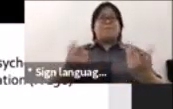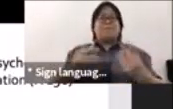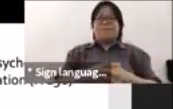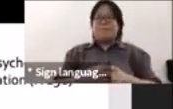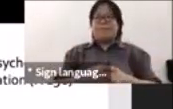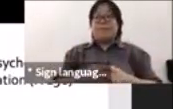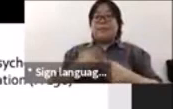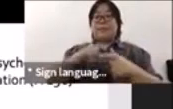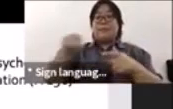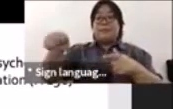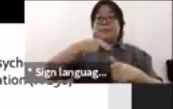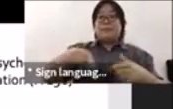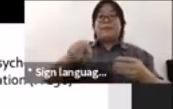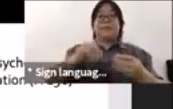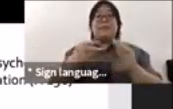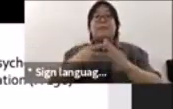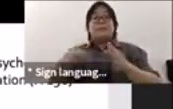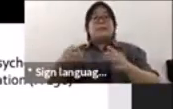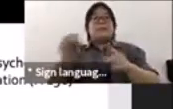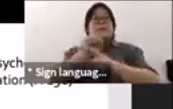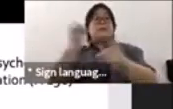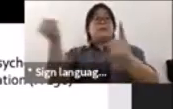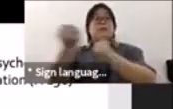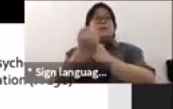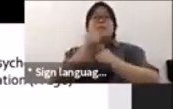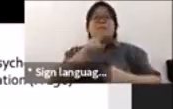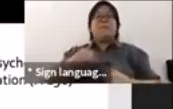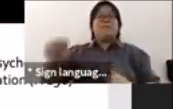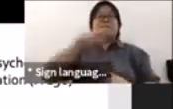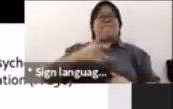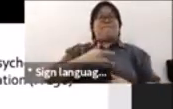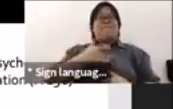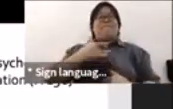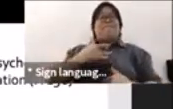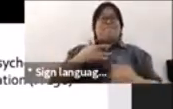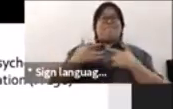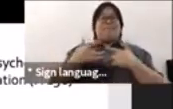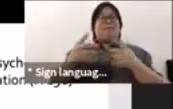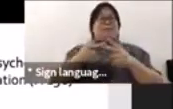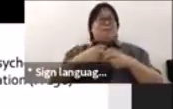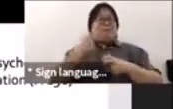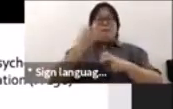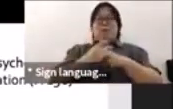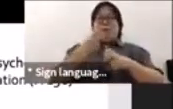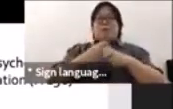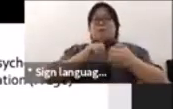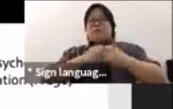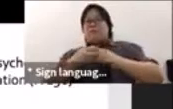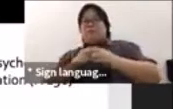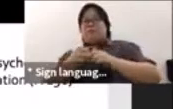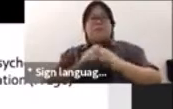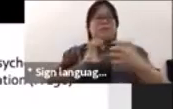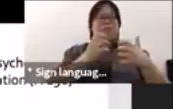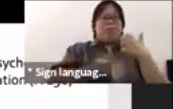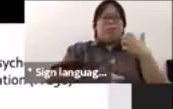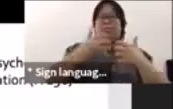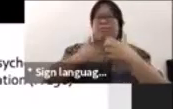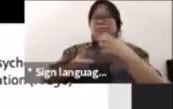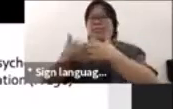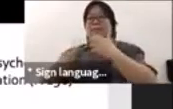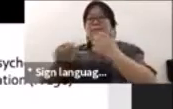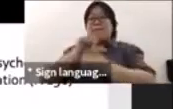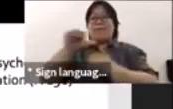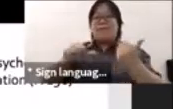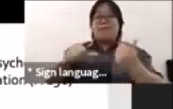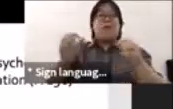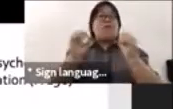this gives a complicated situation, and they really felt very struggle to cope with the situation without any proper